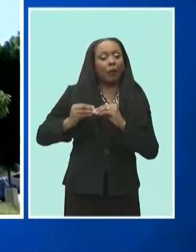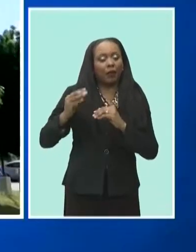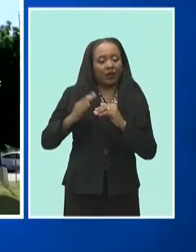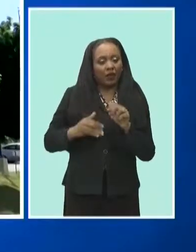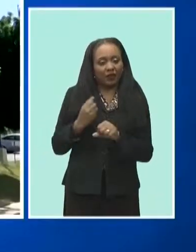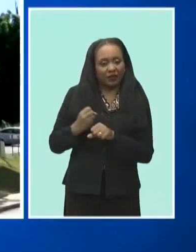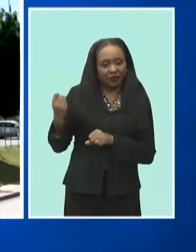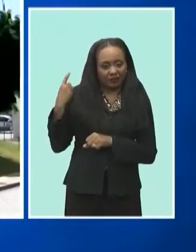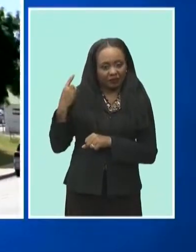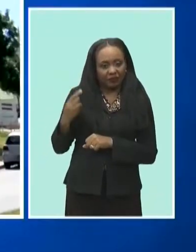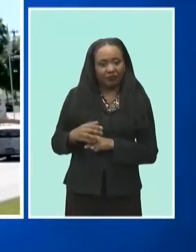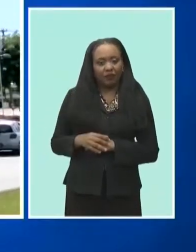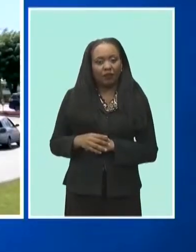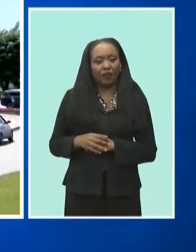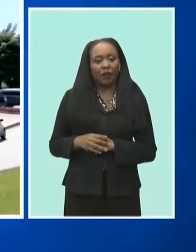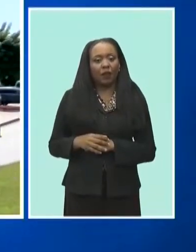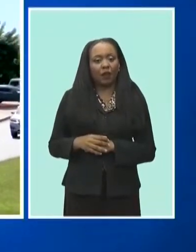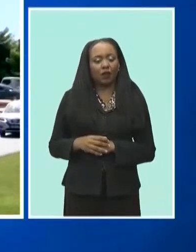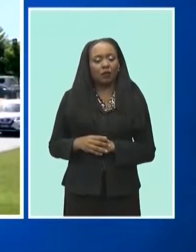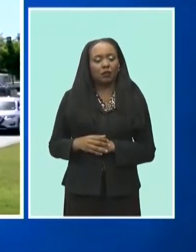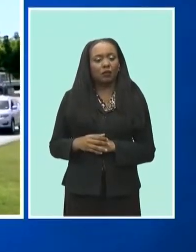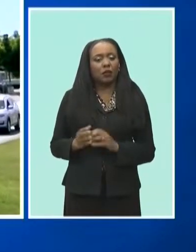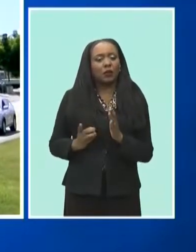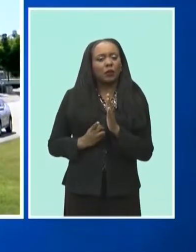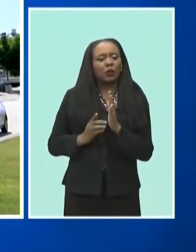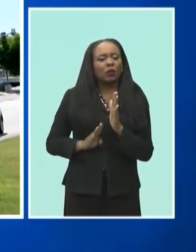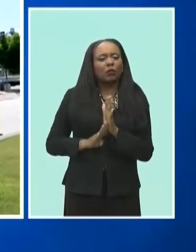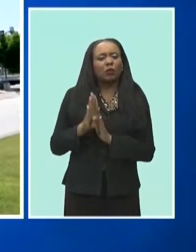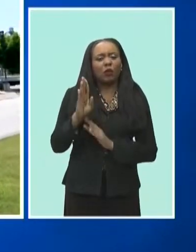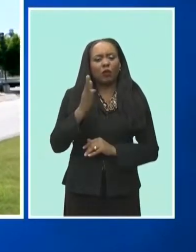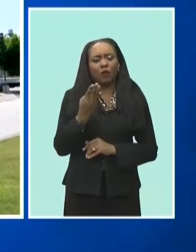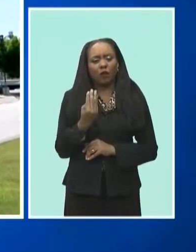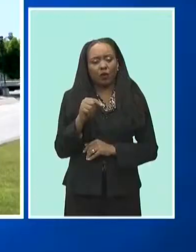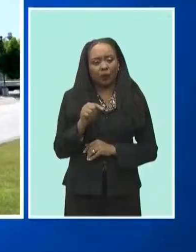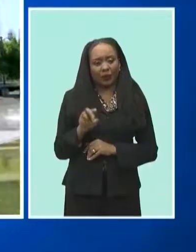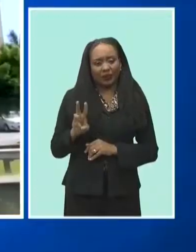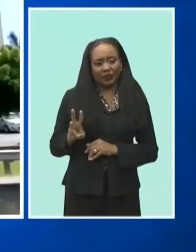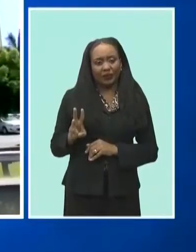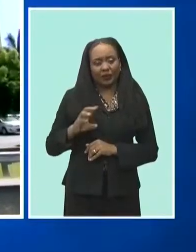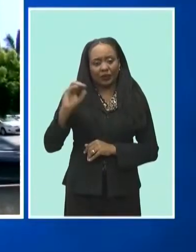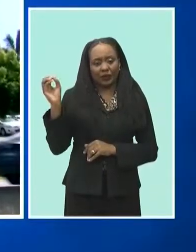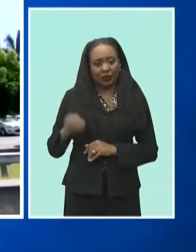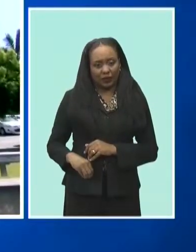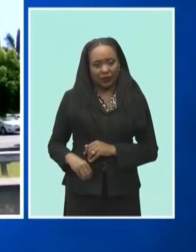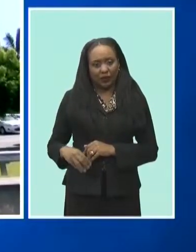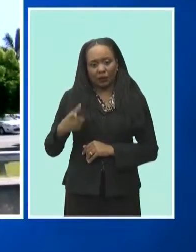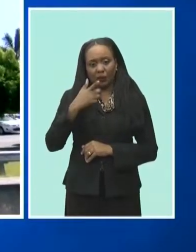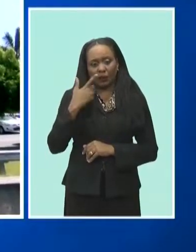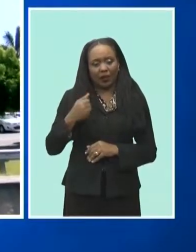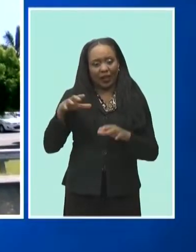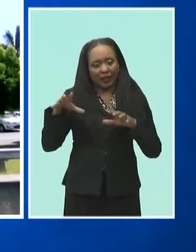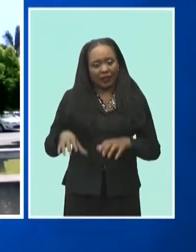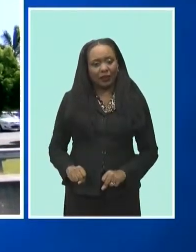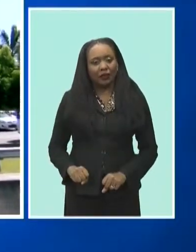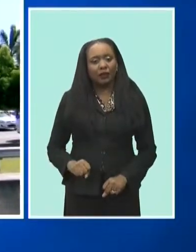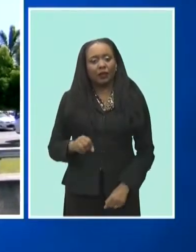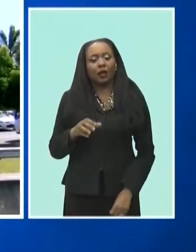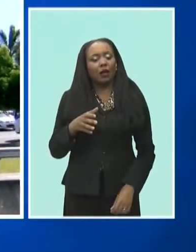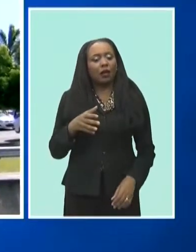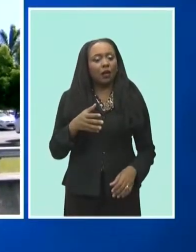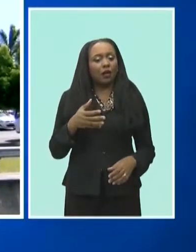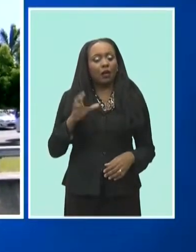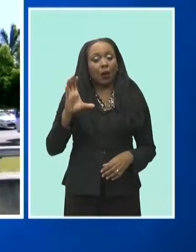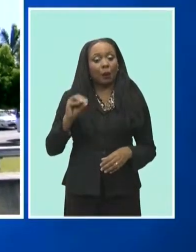of 14.6% was achieved as the group recorded increased sales from its new acquisitions, Ecuador Caco Processing and Express